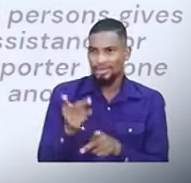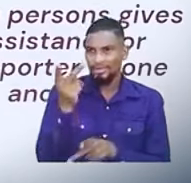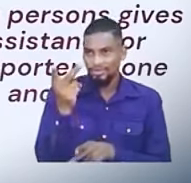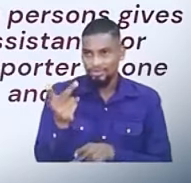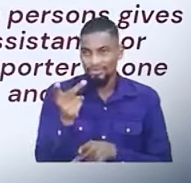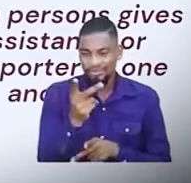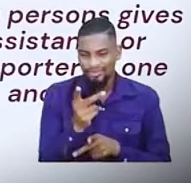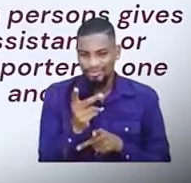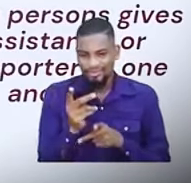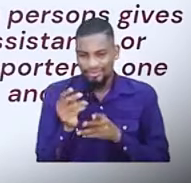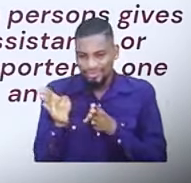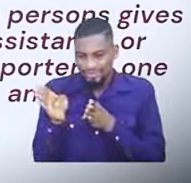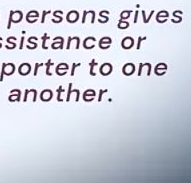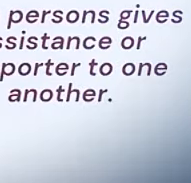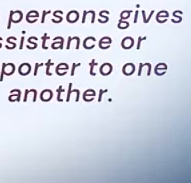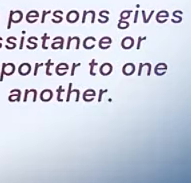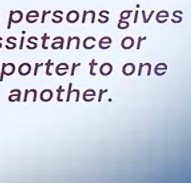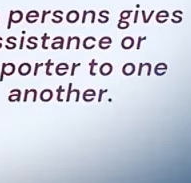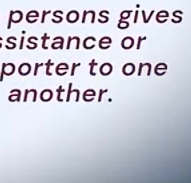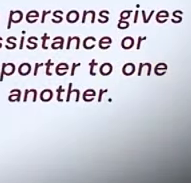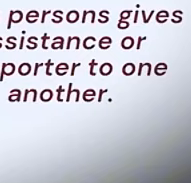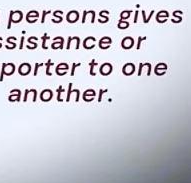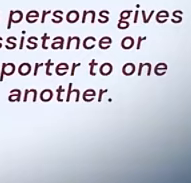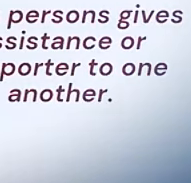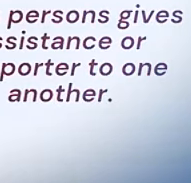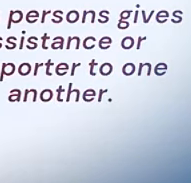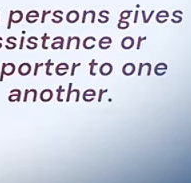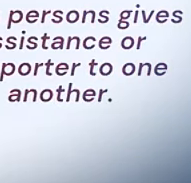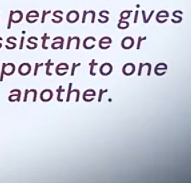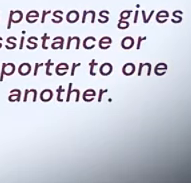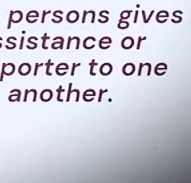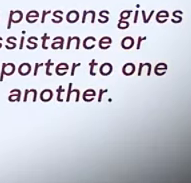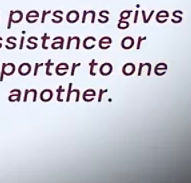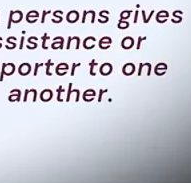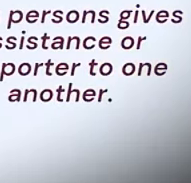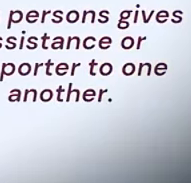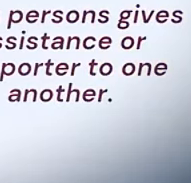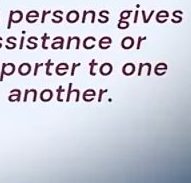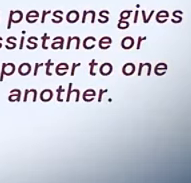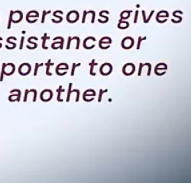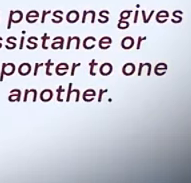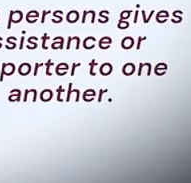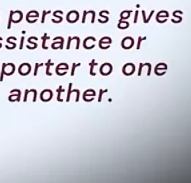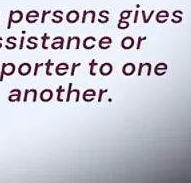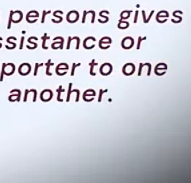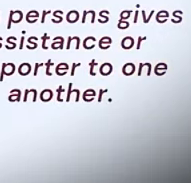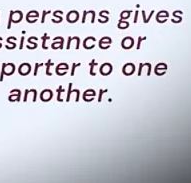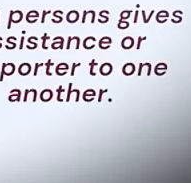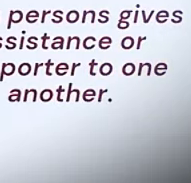another, a feeling of affection or personal regard.